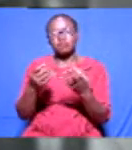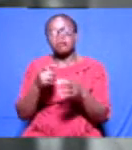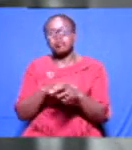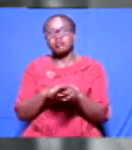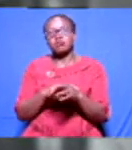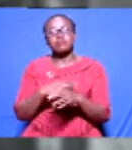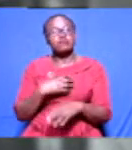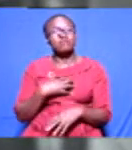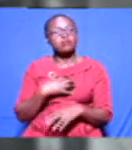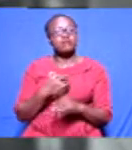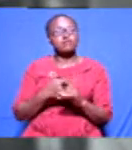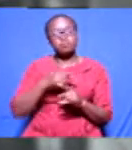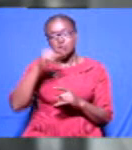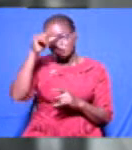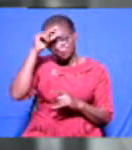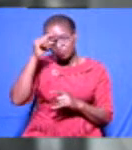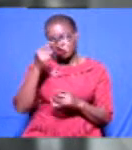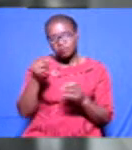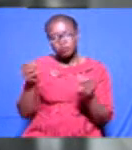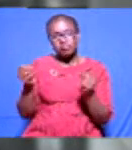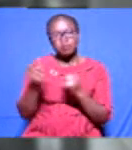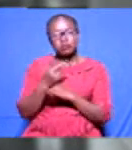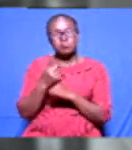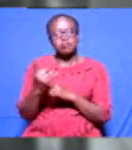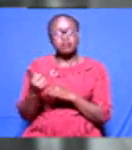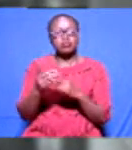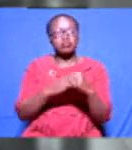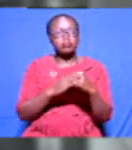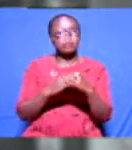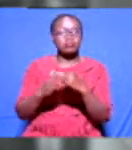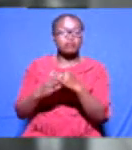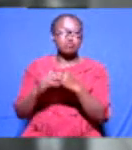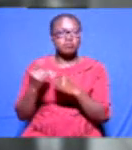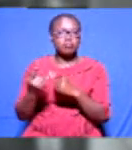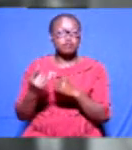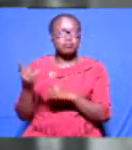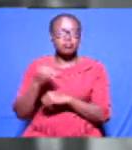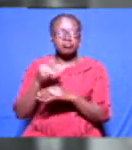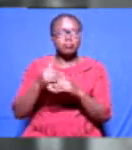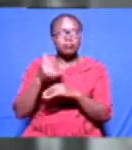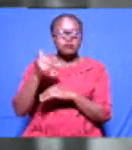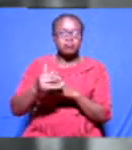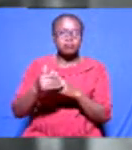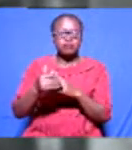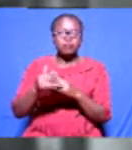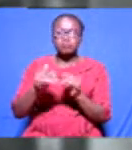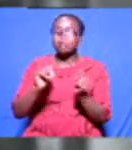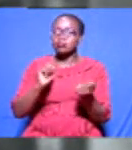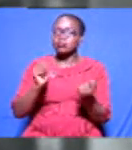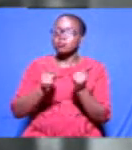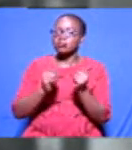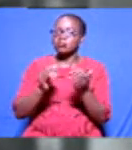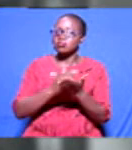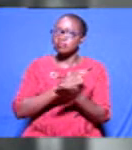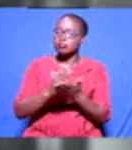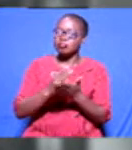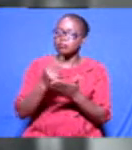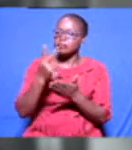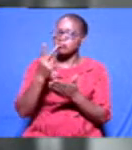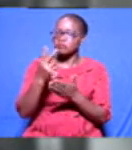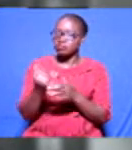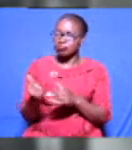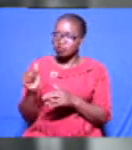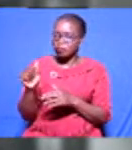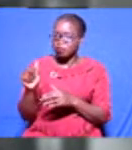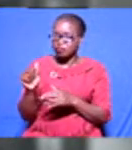resigned from government in December 1991, days after the repeal of Section 2A of the Constitution,